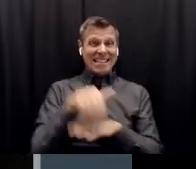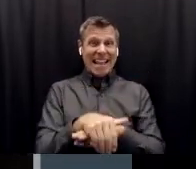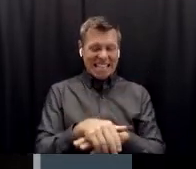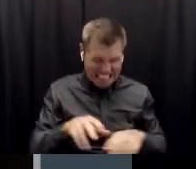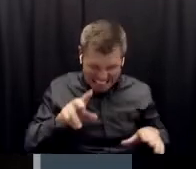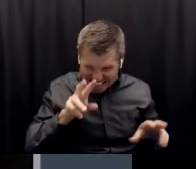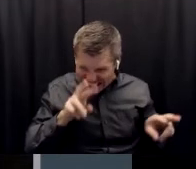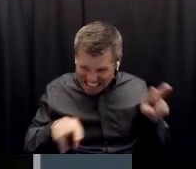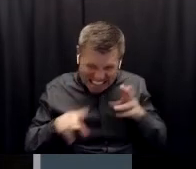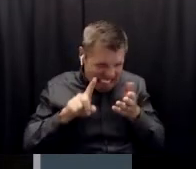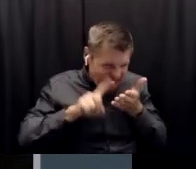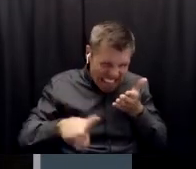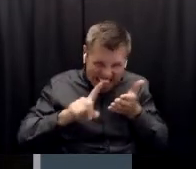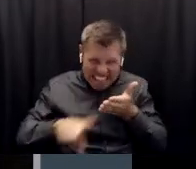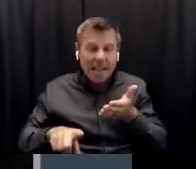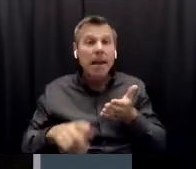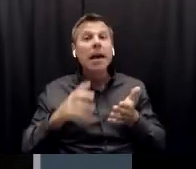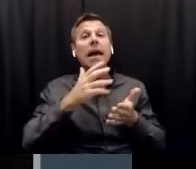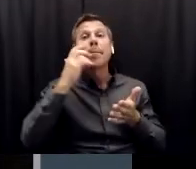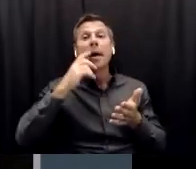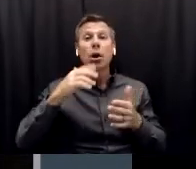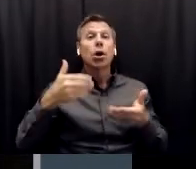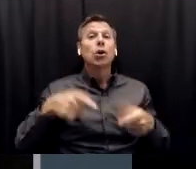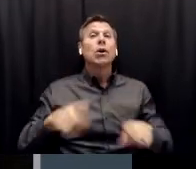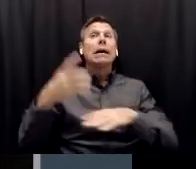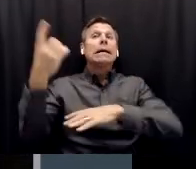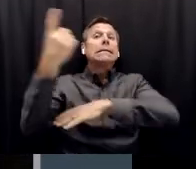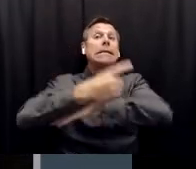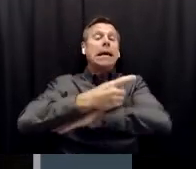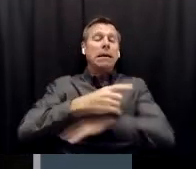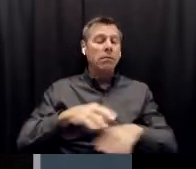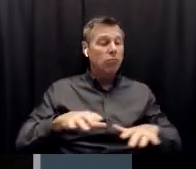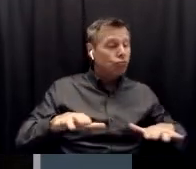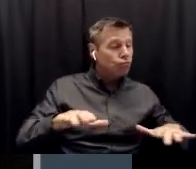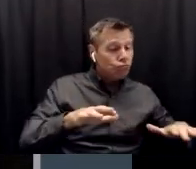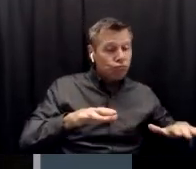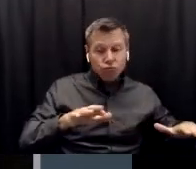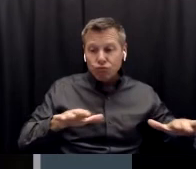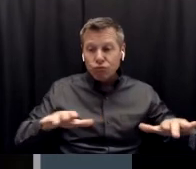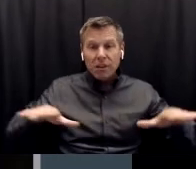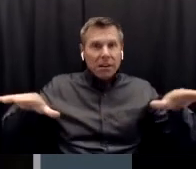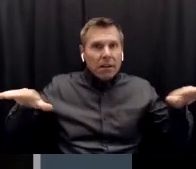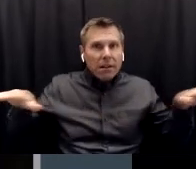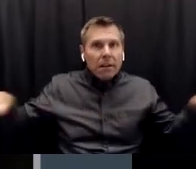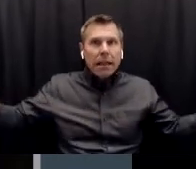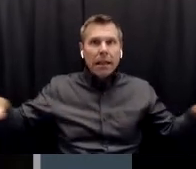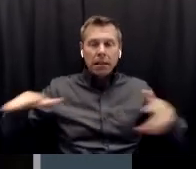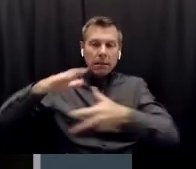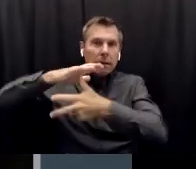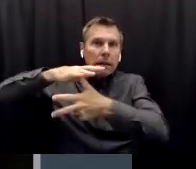right? Really go through and really check your aircraft for cracks, for leaks,